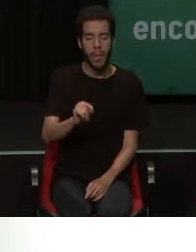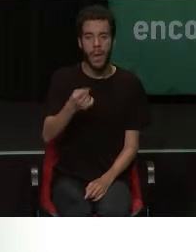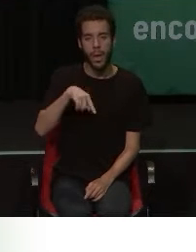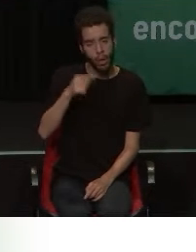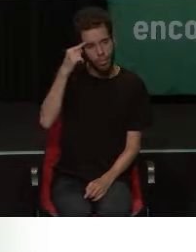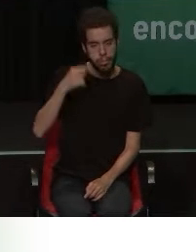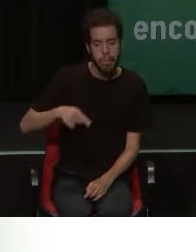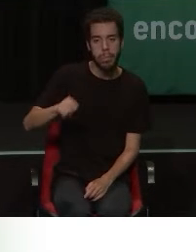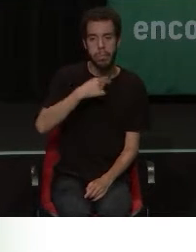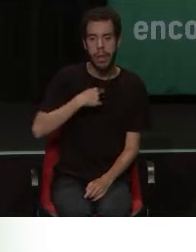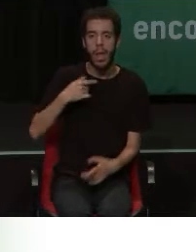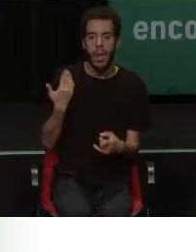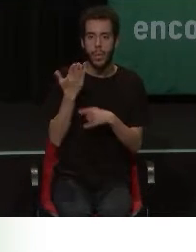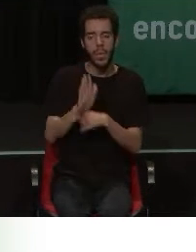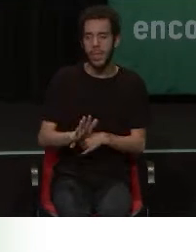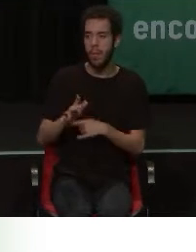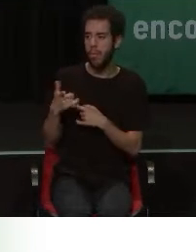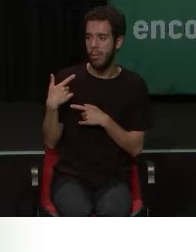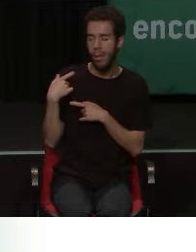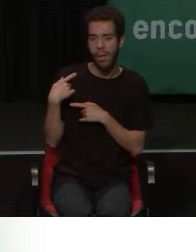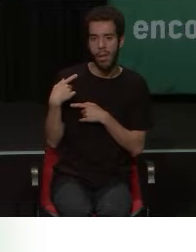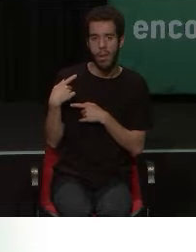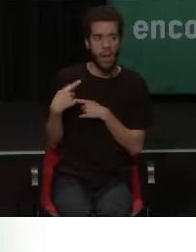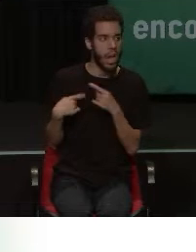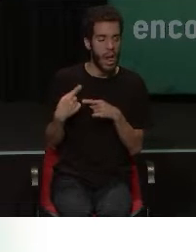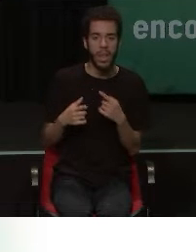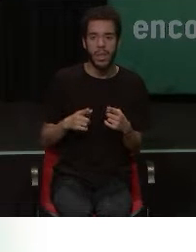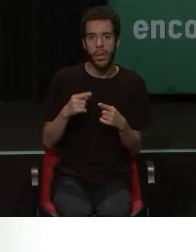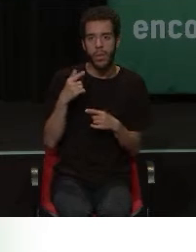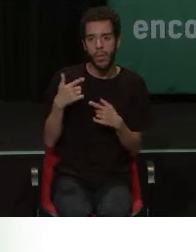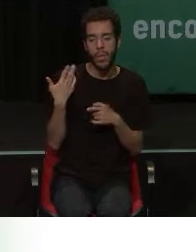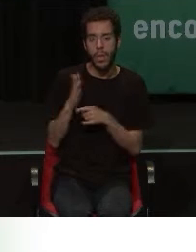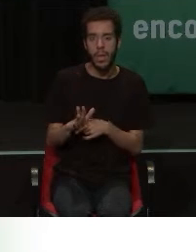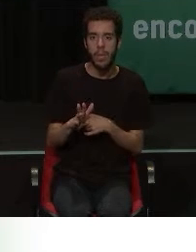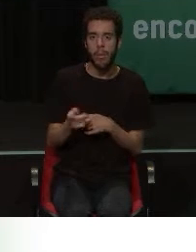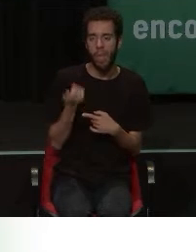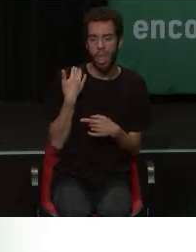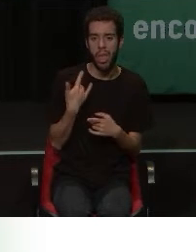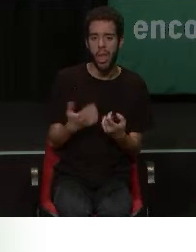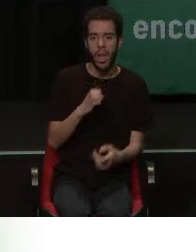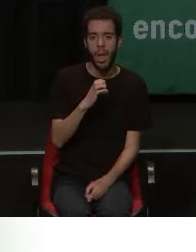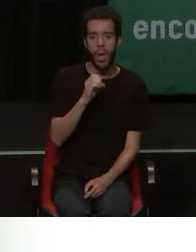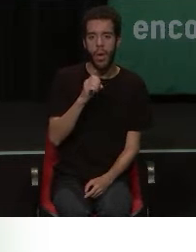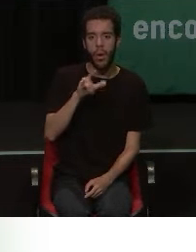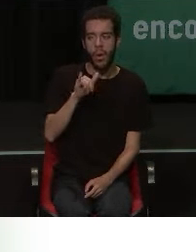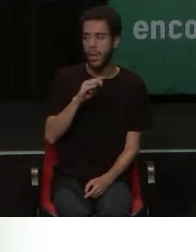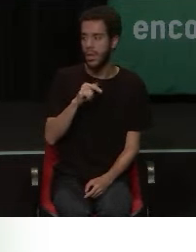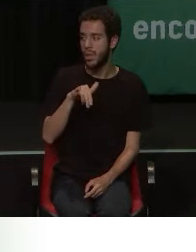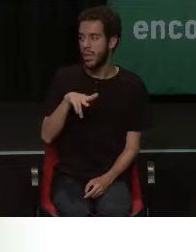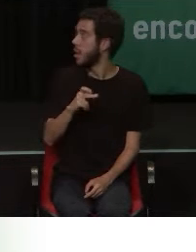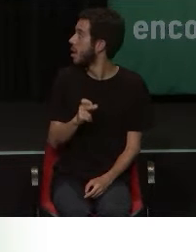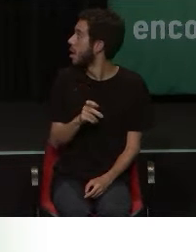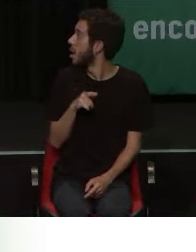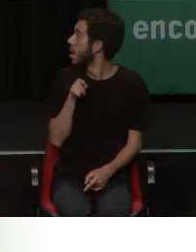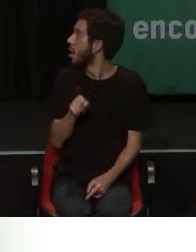important, and this is a classical and very recent example, the resistance to